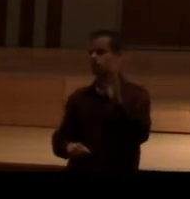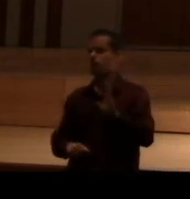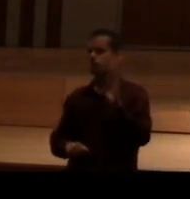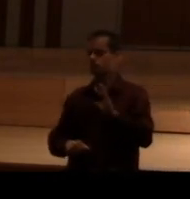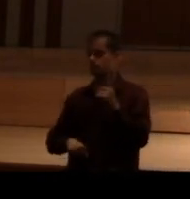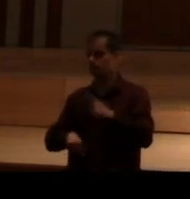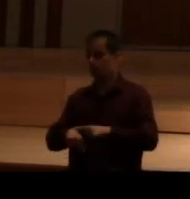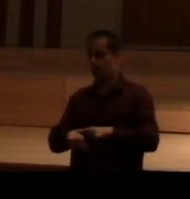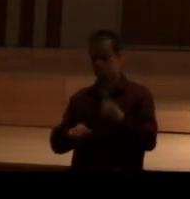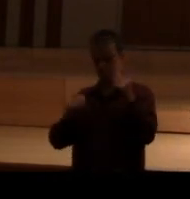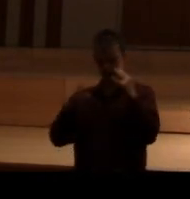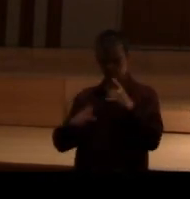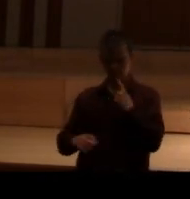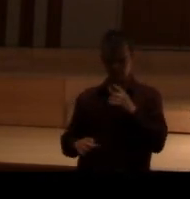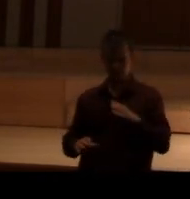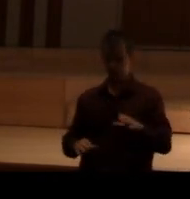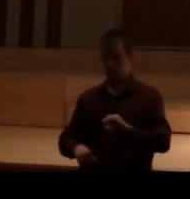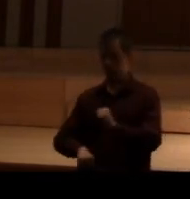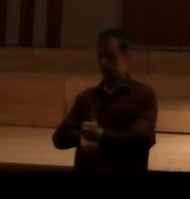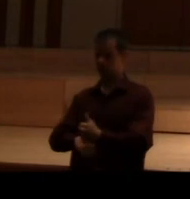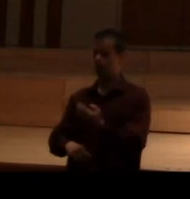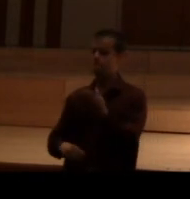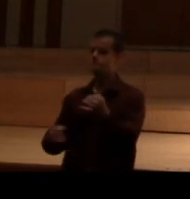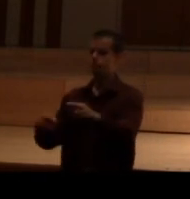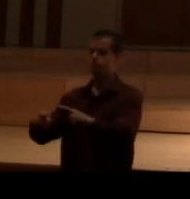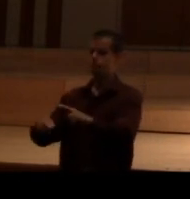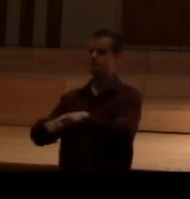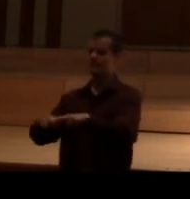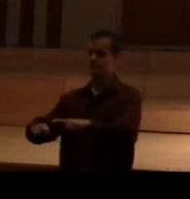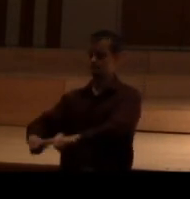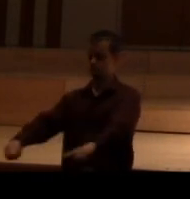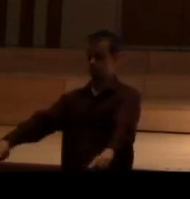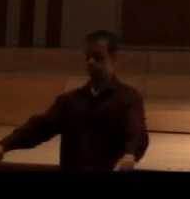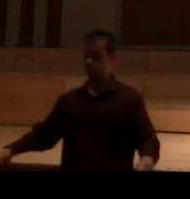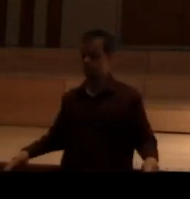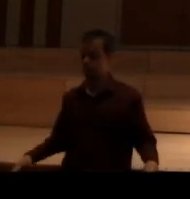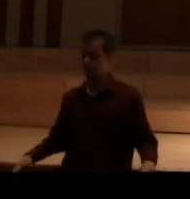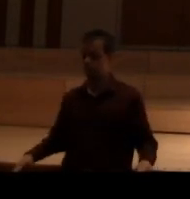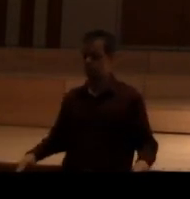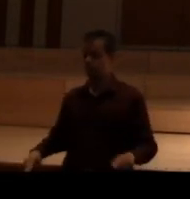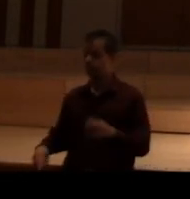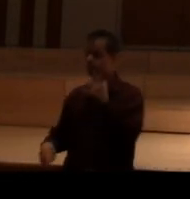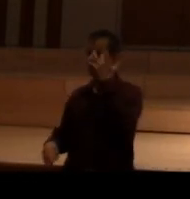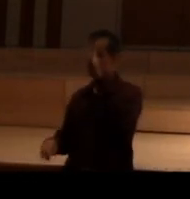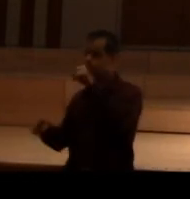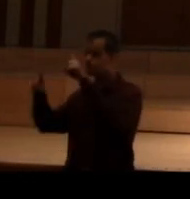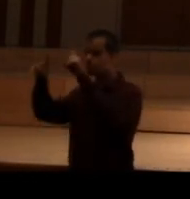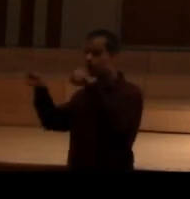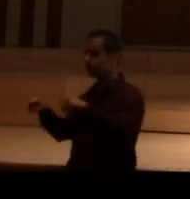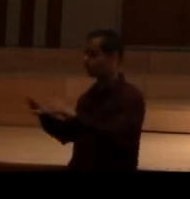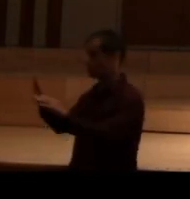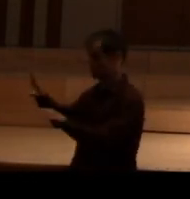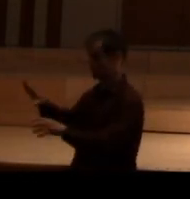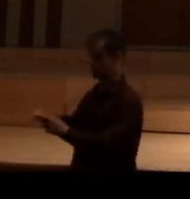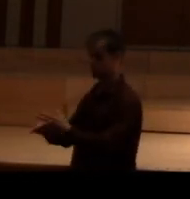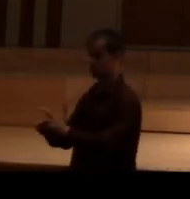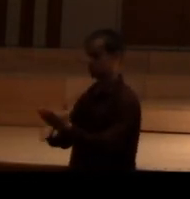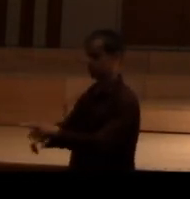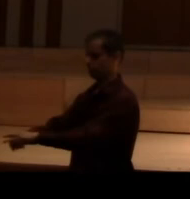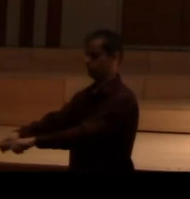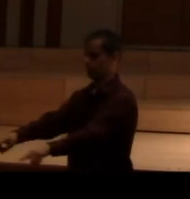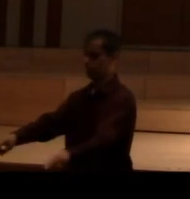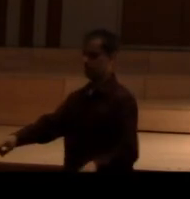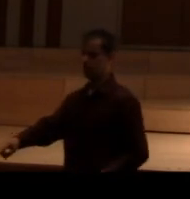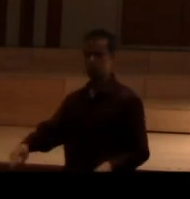me that some of his colleagues had actually set up these blue tape areas where they laid down tape around the smart board, and they laid down tape around the computers, and they said, you will